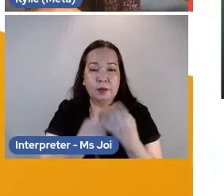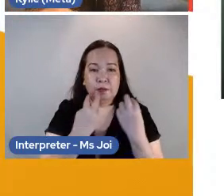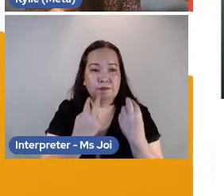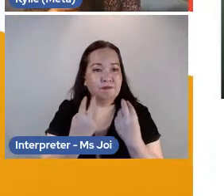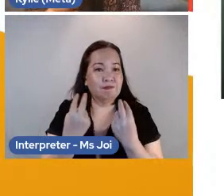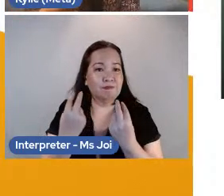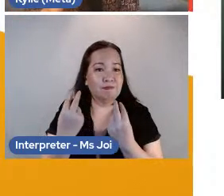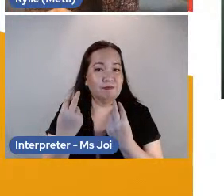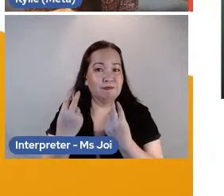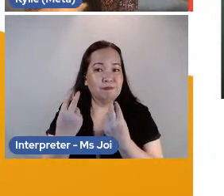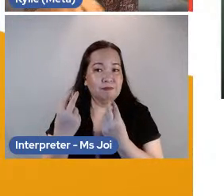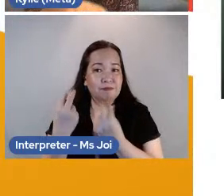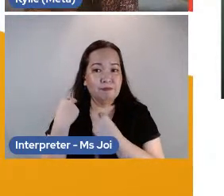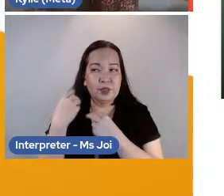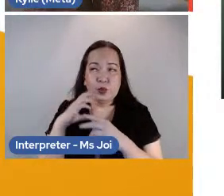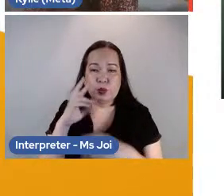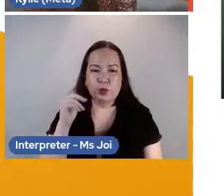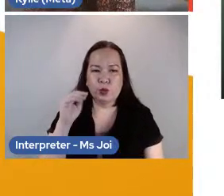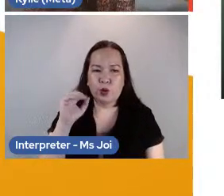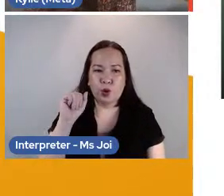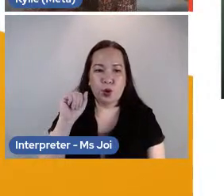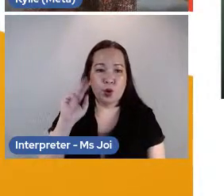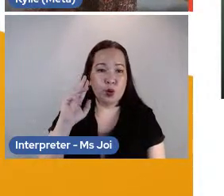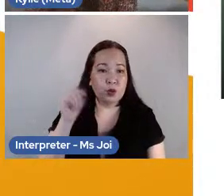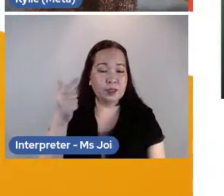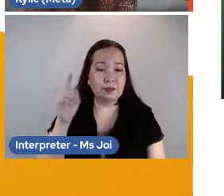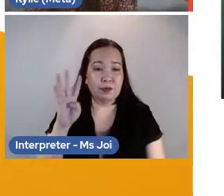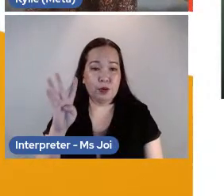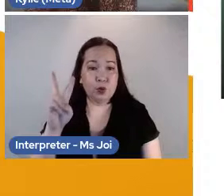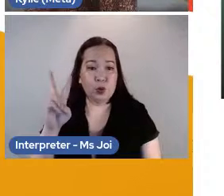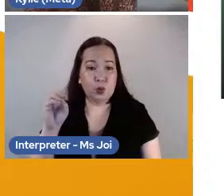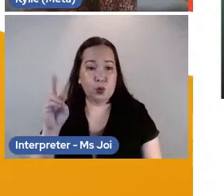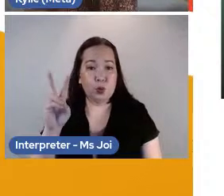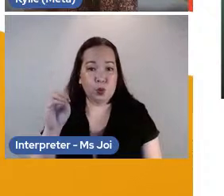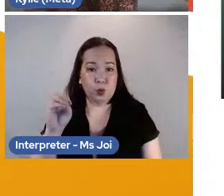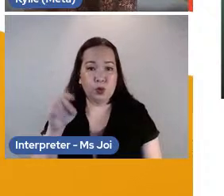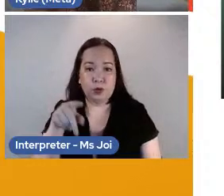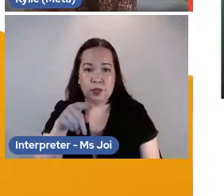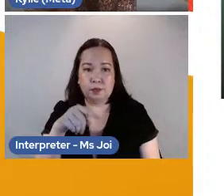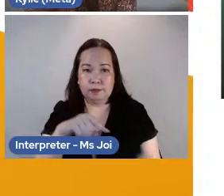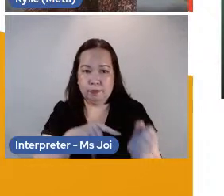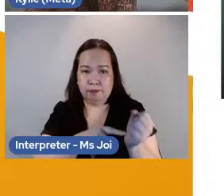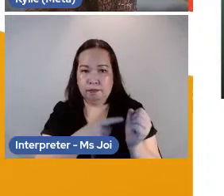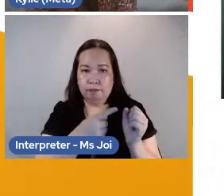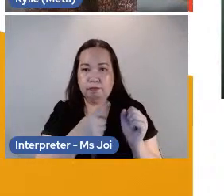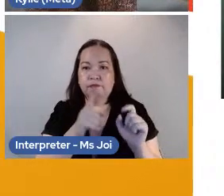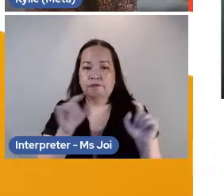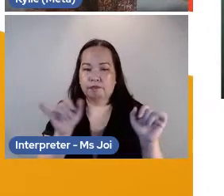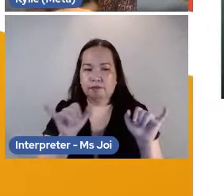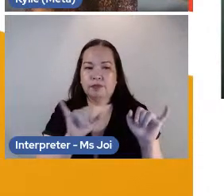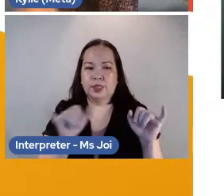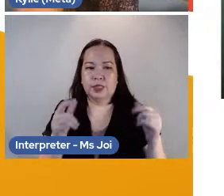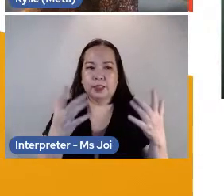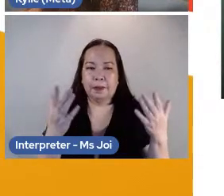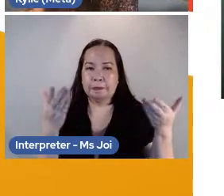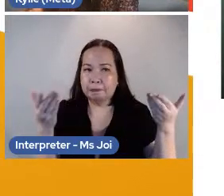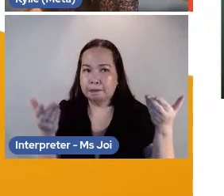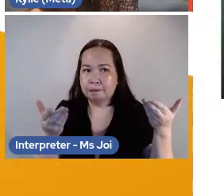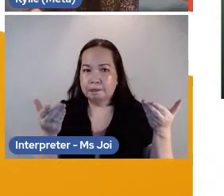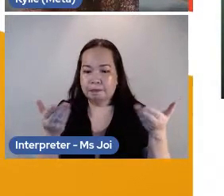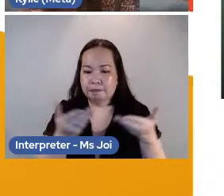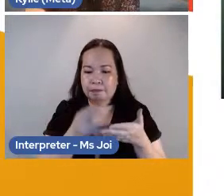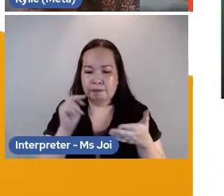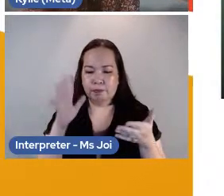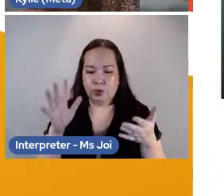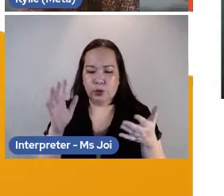to the 4th of August 2020. And again, that's a date that we introduced the transparency tools to the Philippines. Underneath,